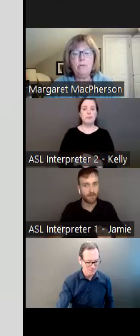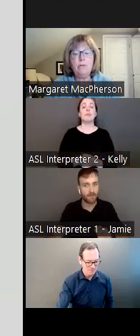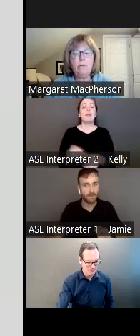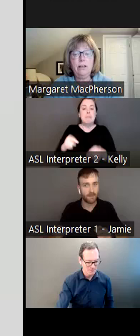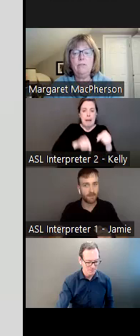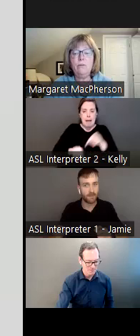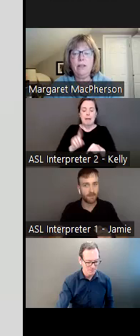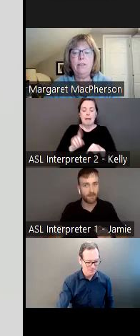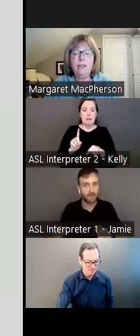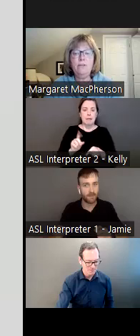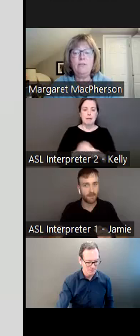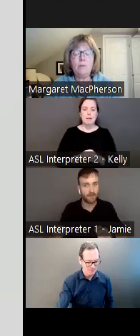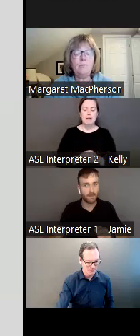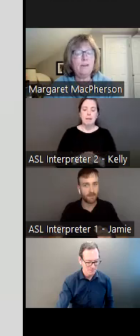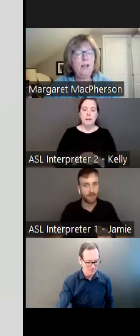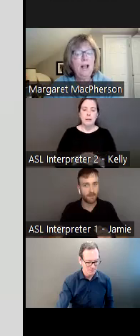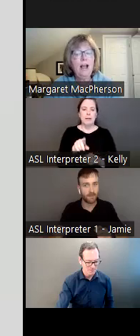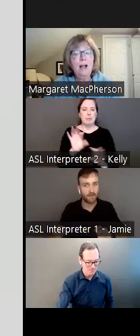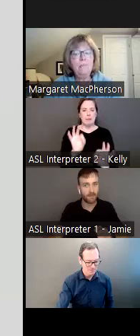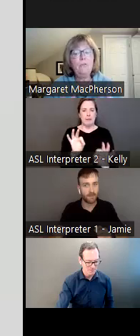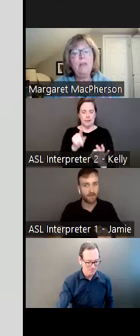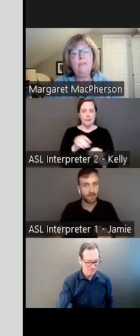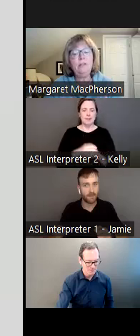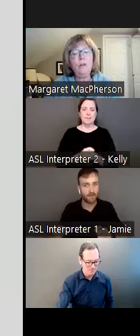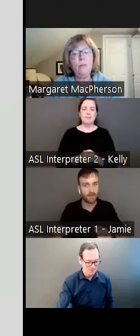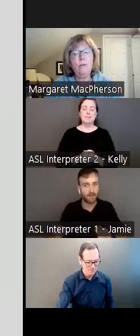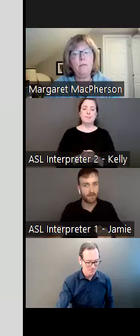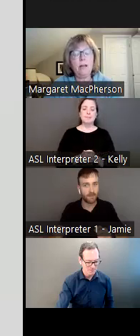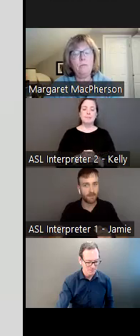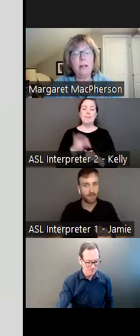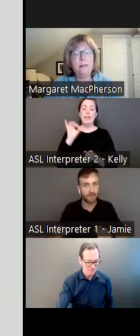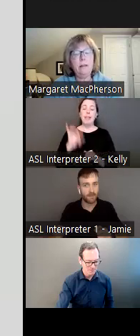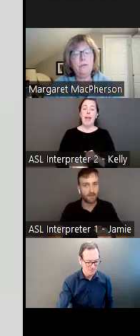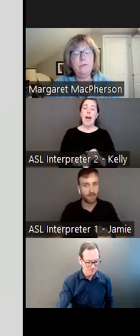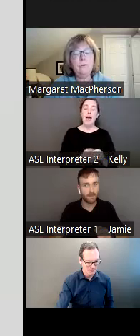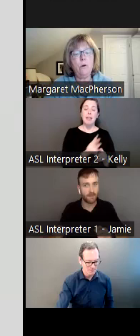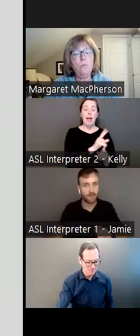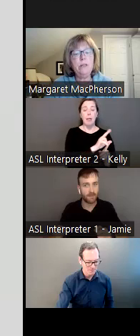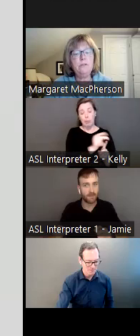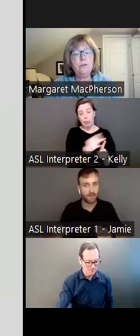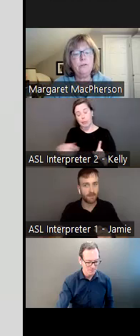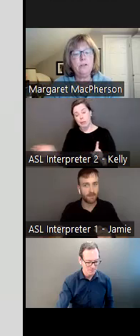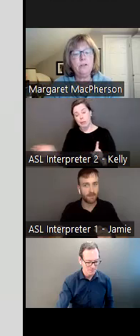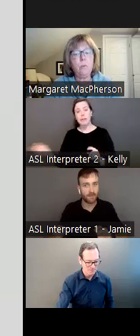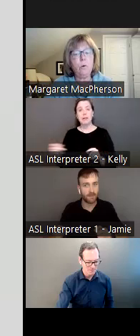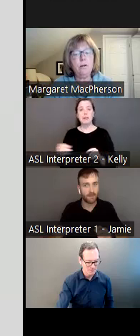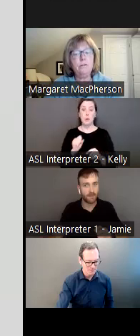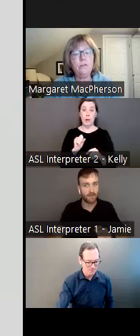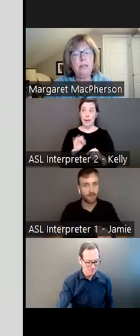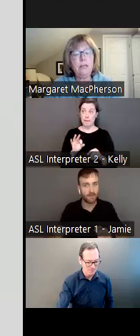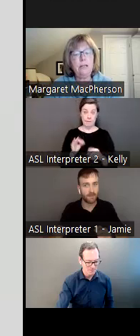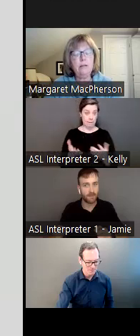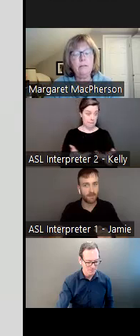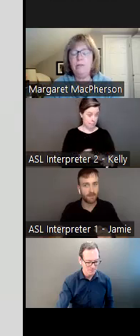backwards. Yes, okay, thank you, that's perfect. So that's that domino effect, right? That if there's no research that supports